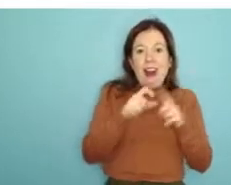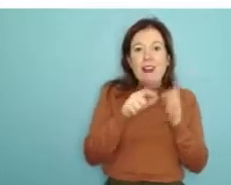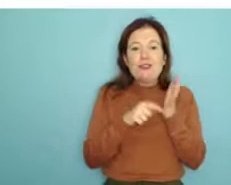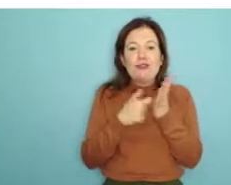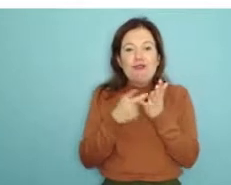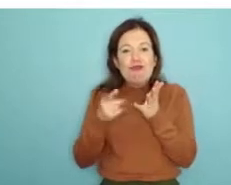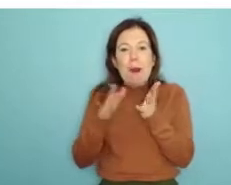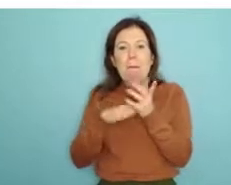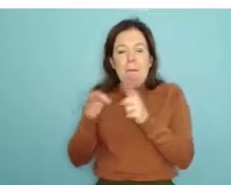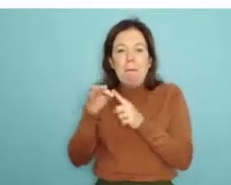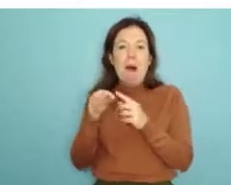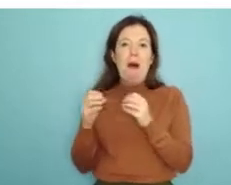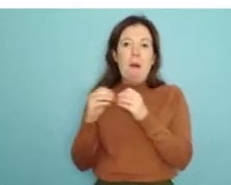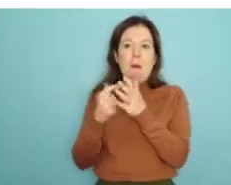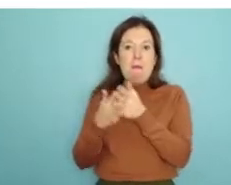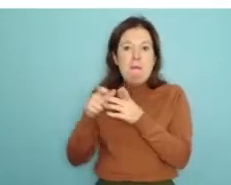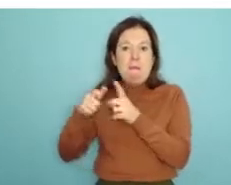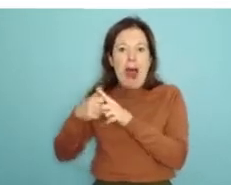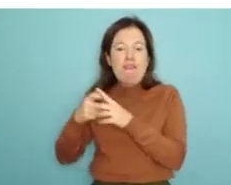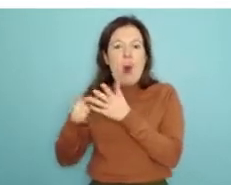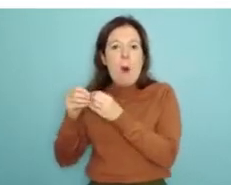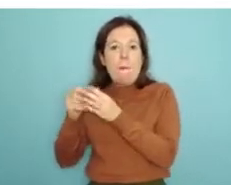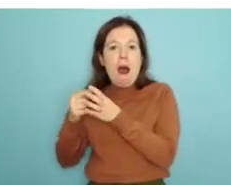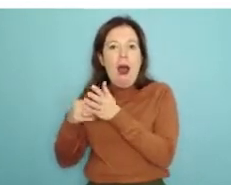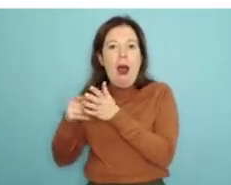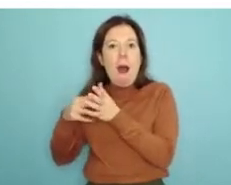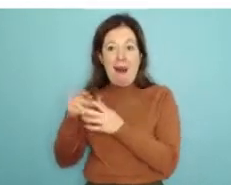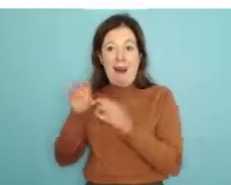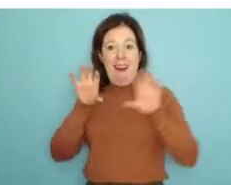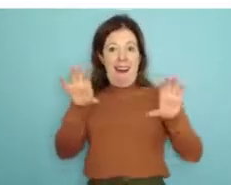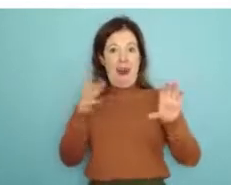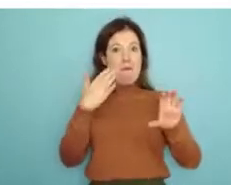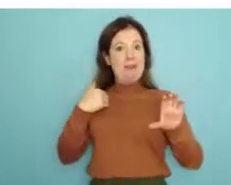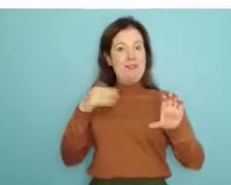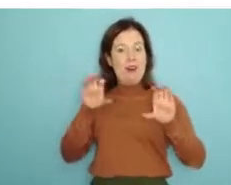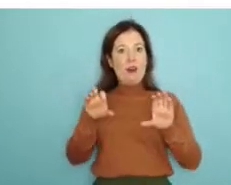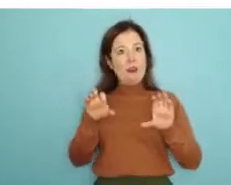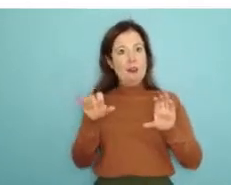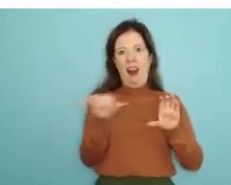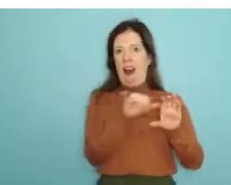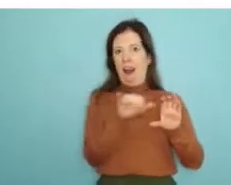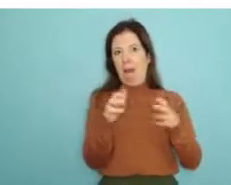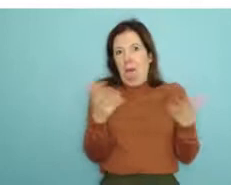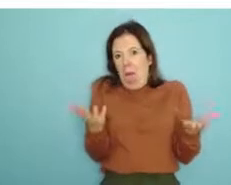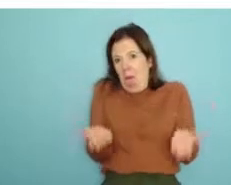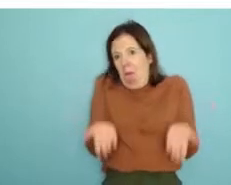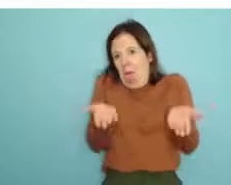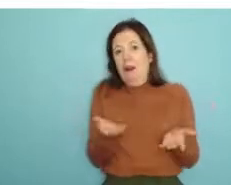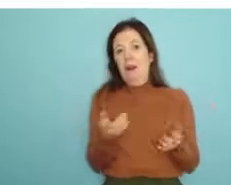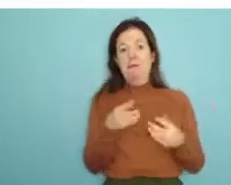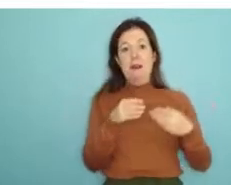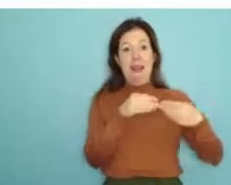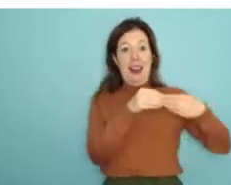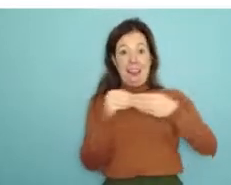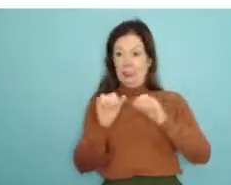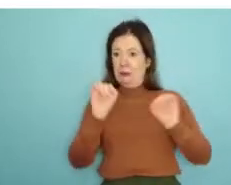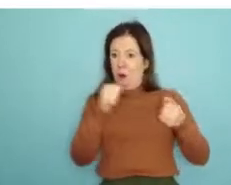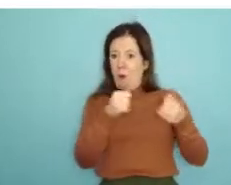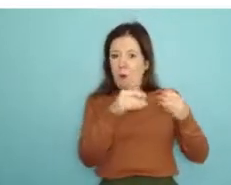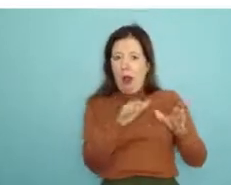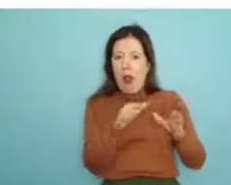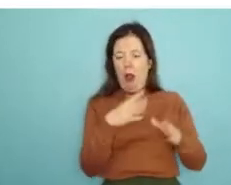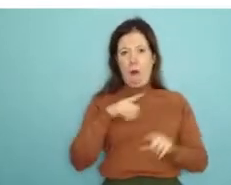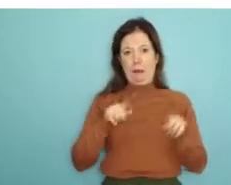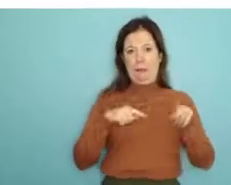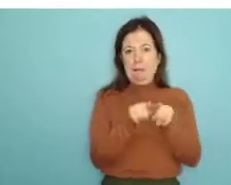But really, what you have an opportunity to do here is look at their leadership practice and start implementing that into the way that you